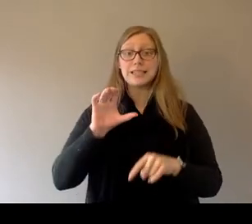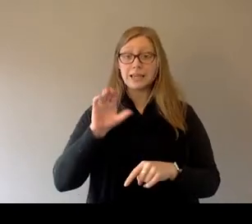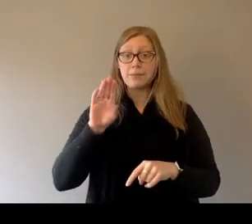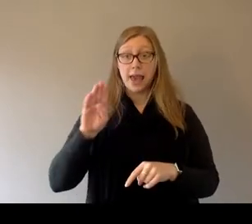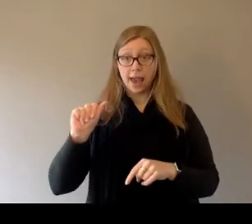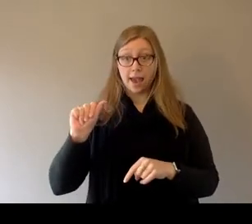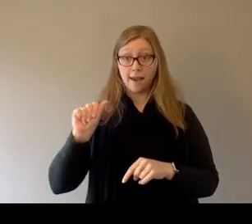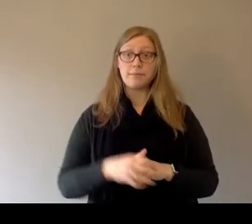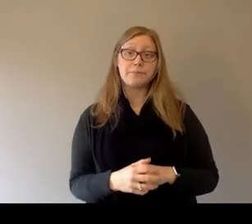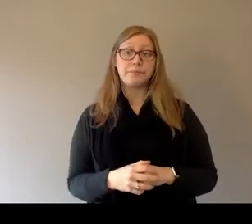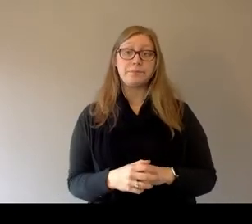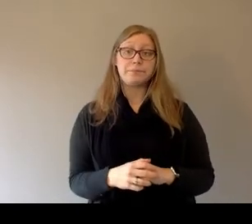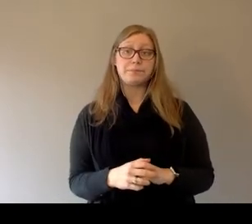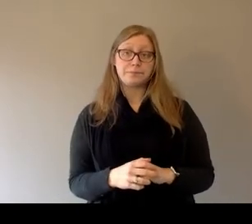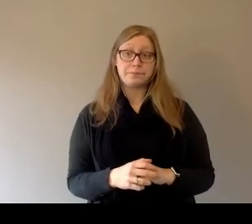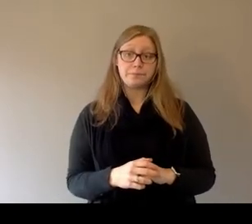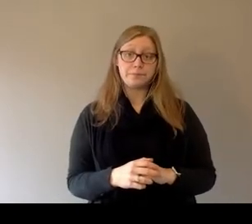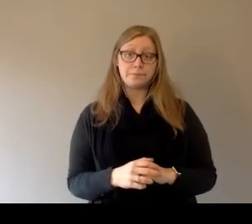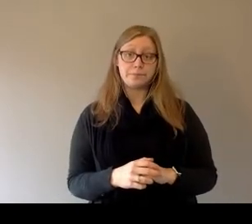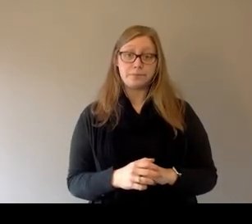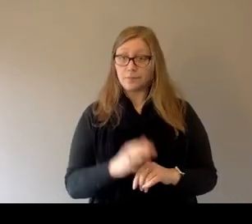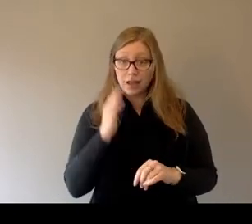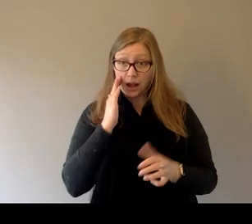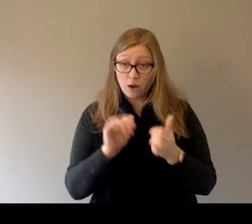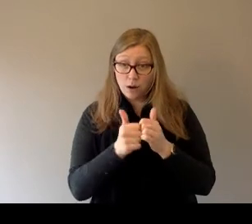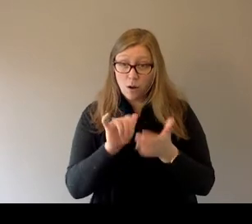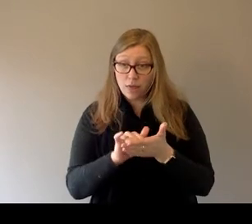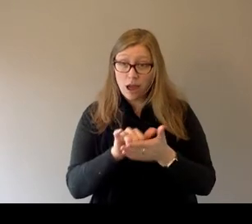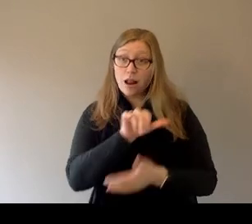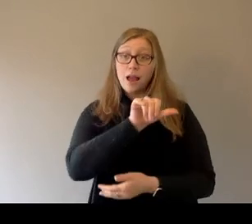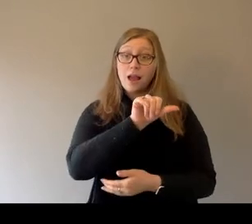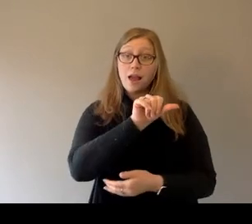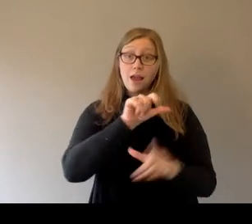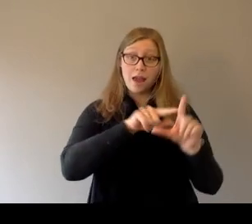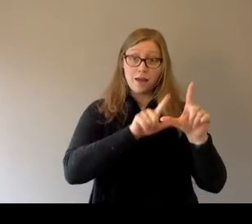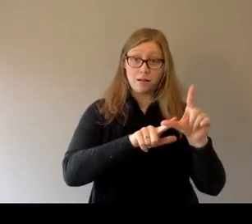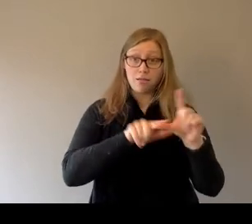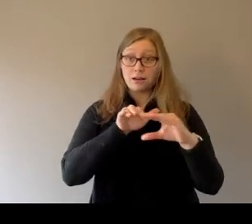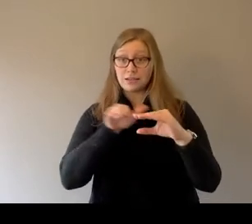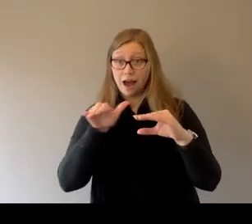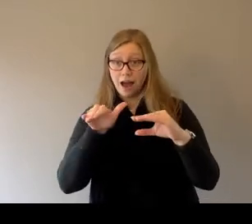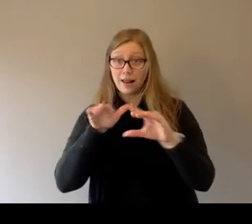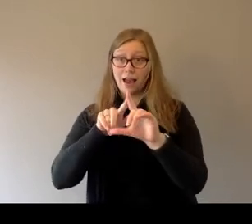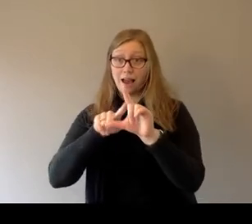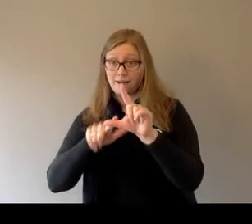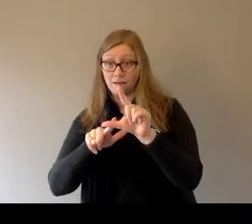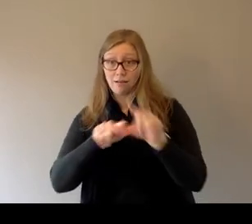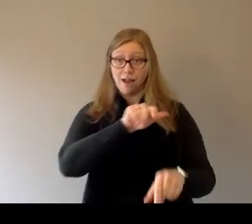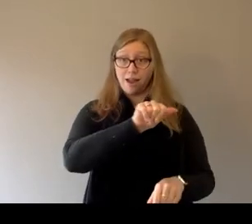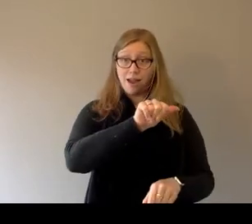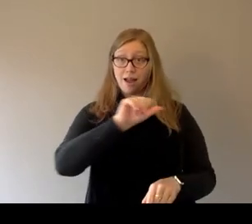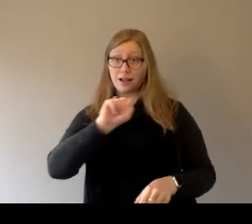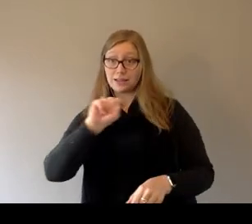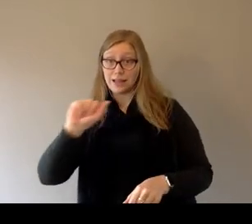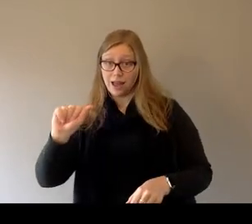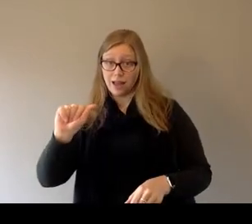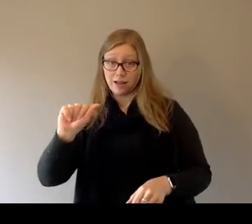CBA by angle, side, angle. So right now, what do we have here? We have